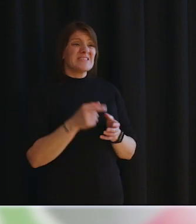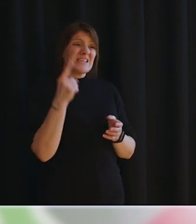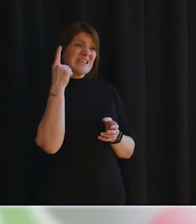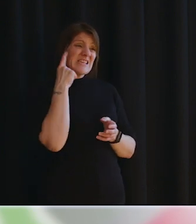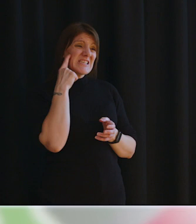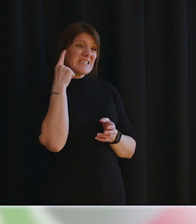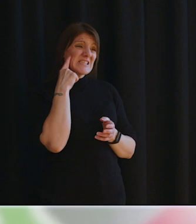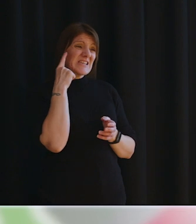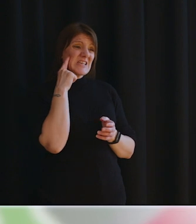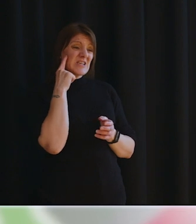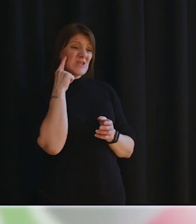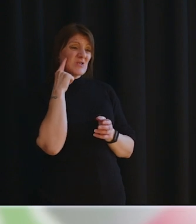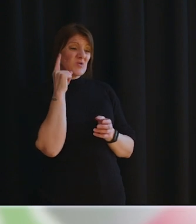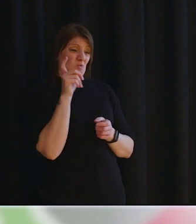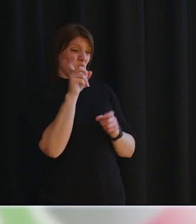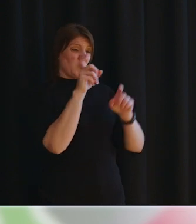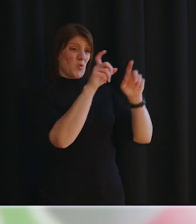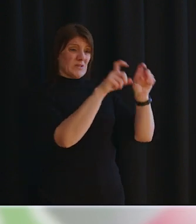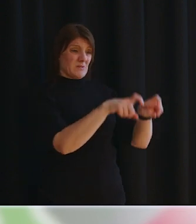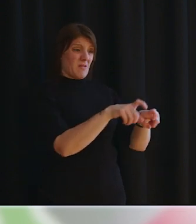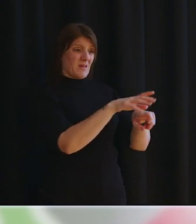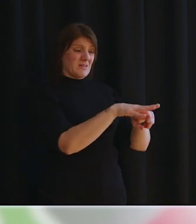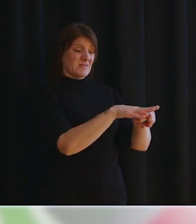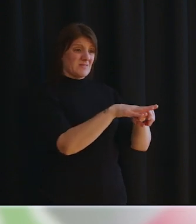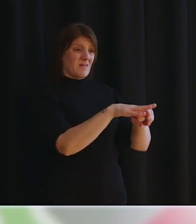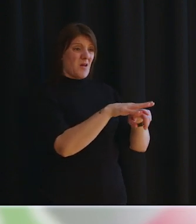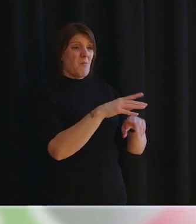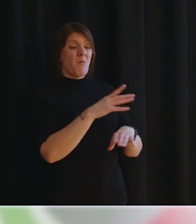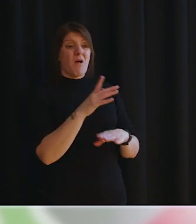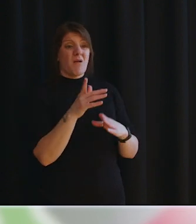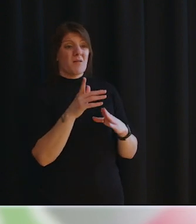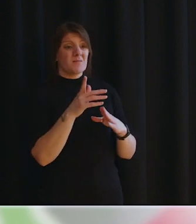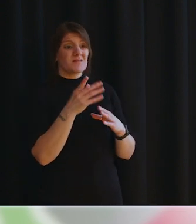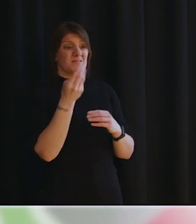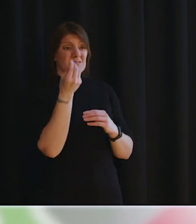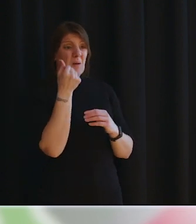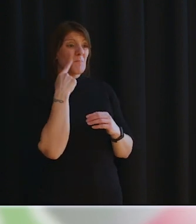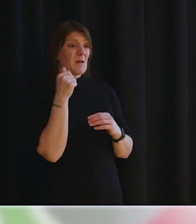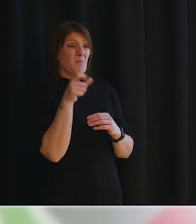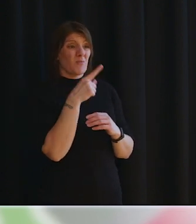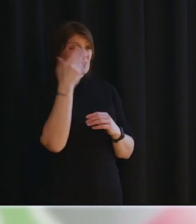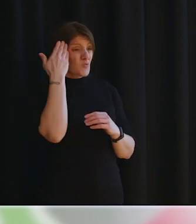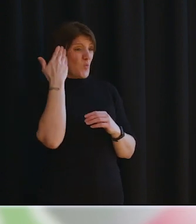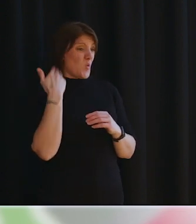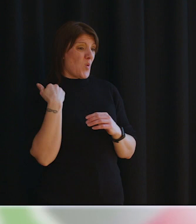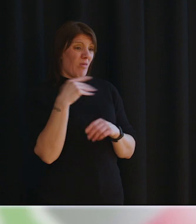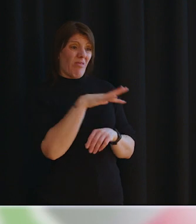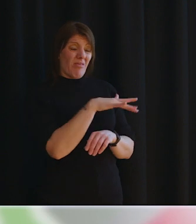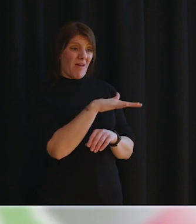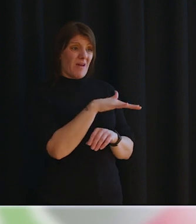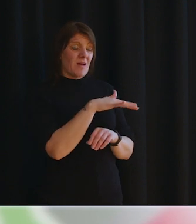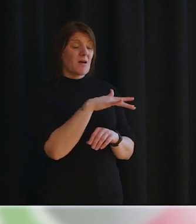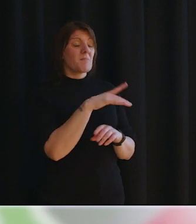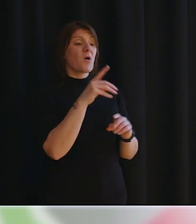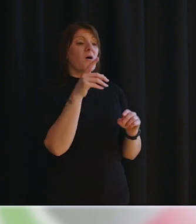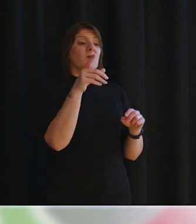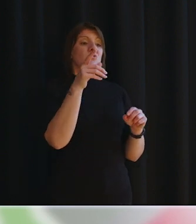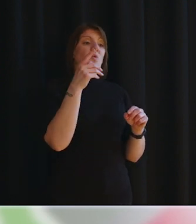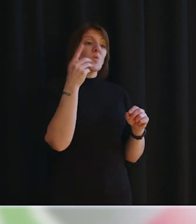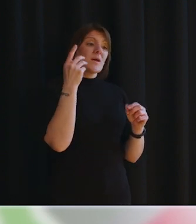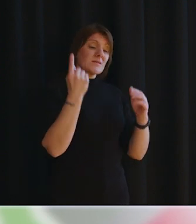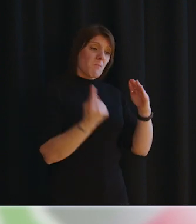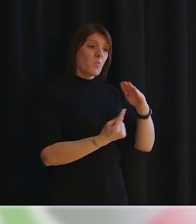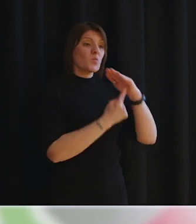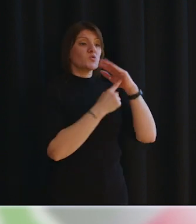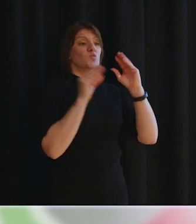easy to put into place, but people don't necessarily know that they can do it, or they don't know that they exist. So it's a bit of it is just educating people and supporting people to understand what